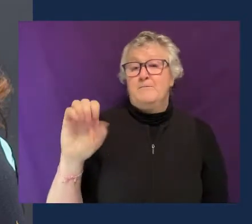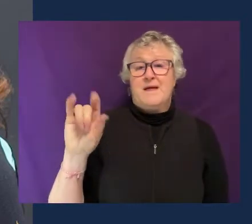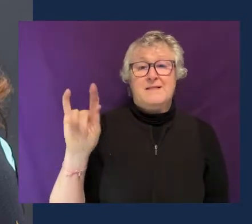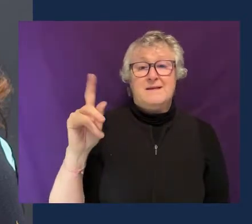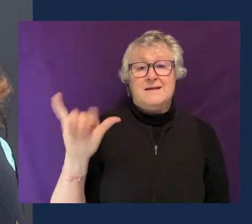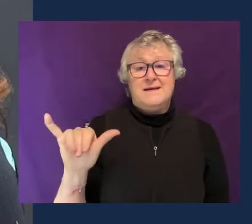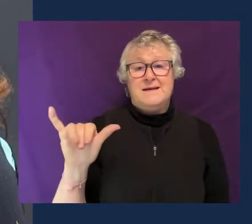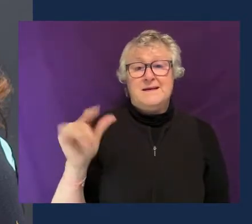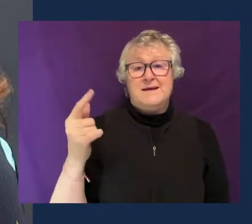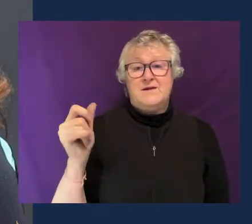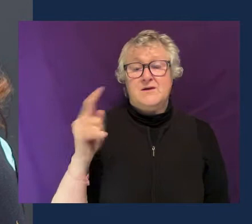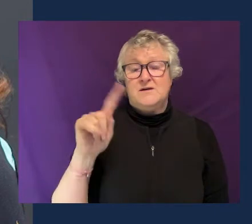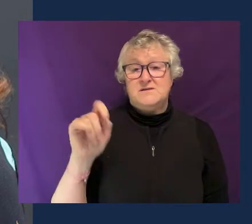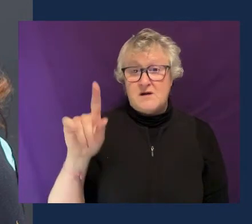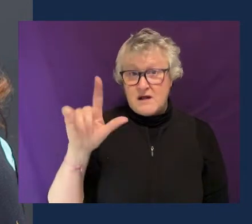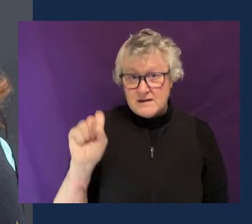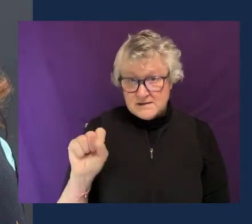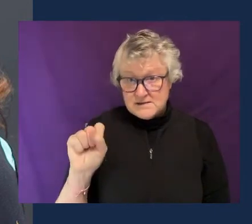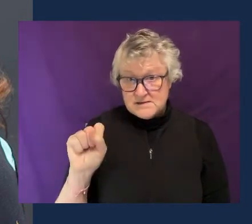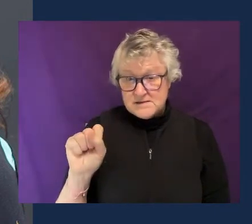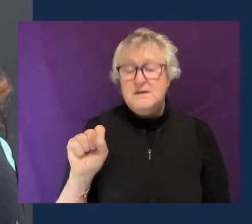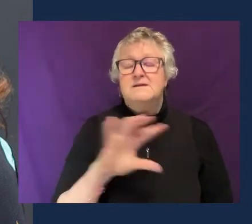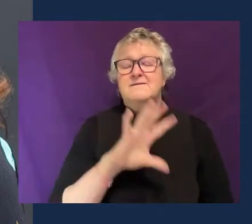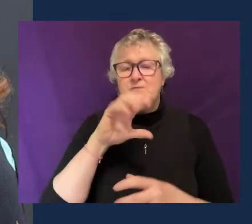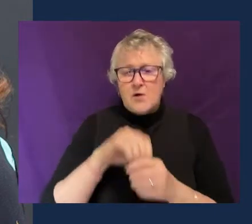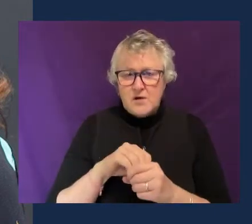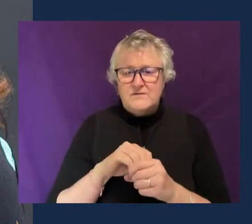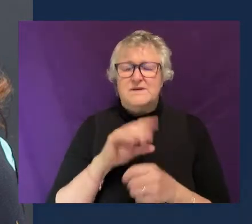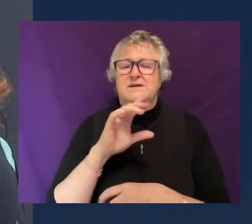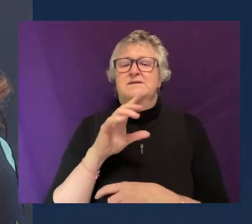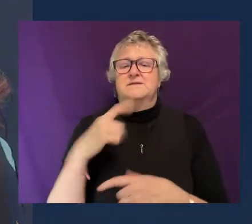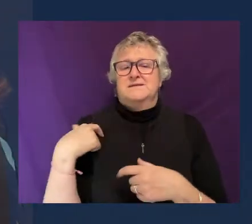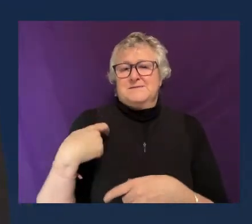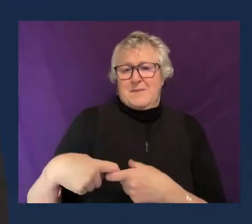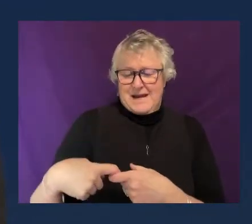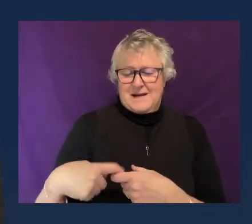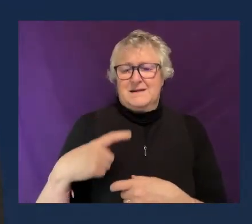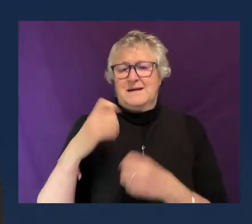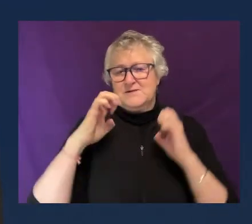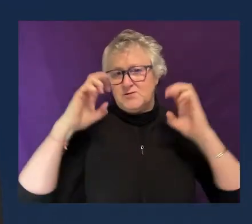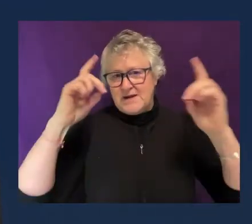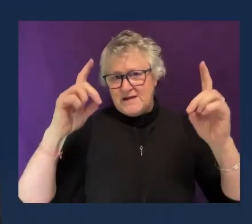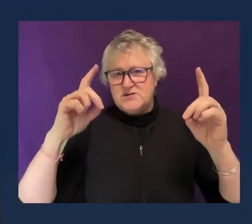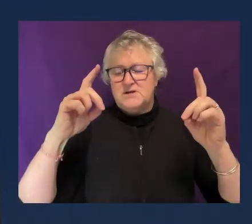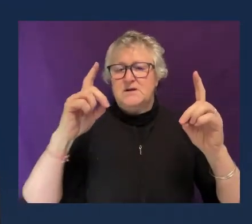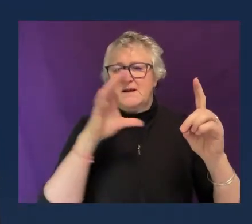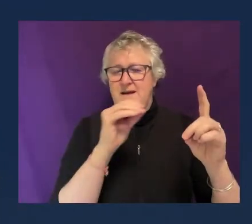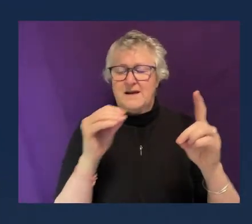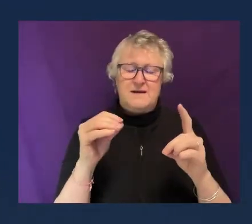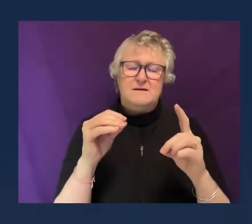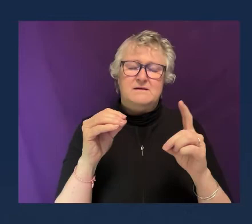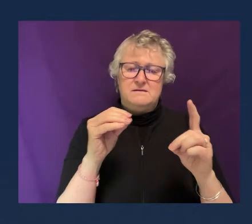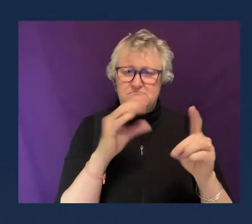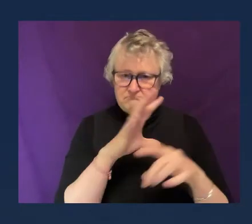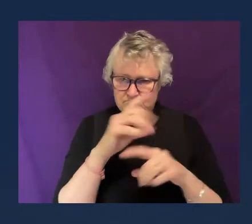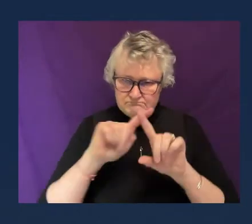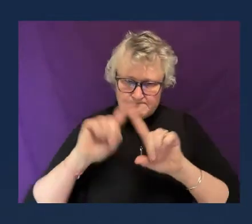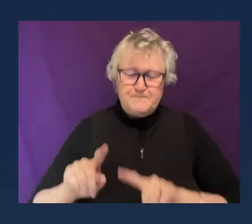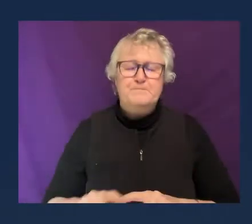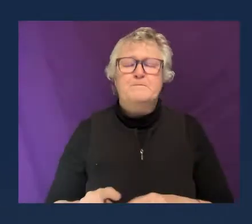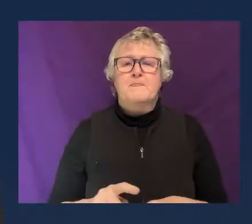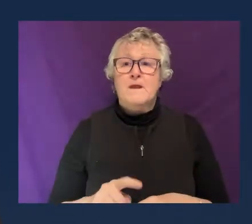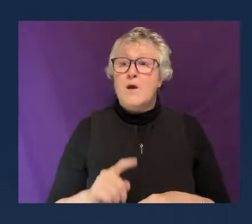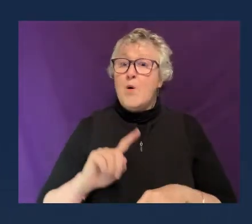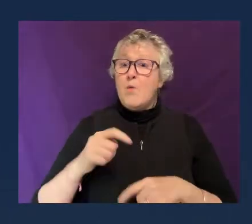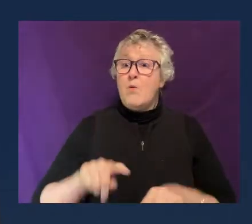advance Hispanic educational equity, excellence, and economic opportunity. While other Tritons are making a difference at this level, there